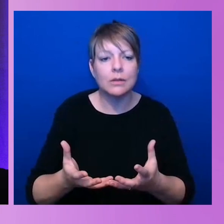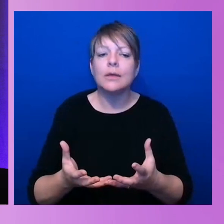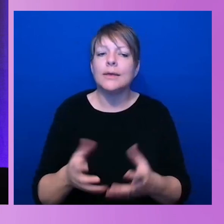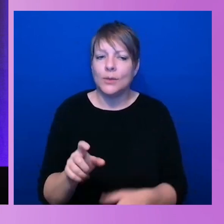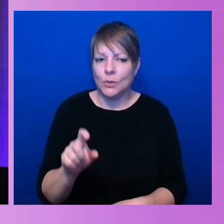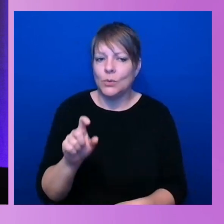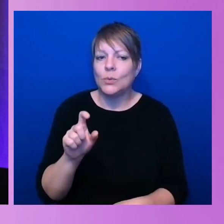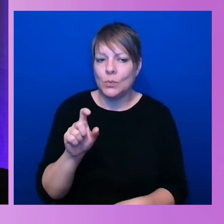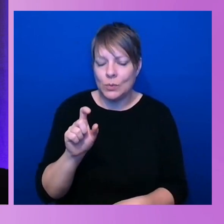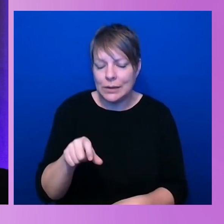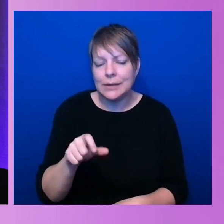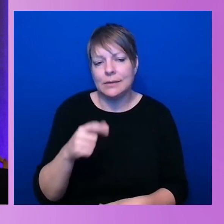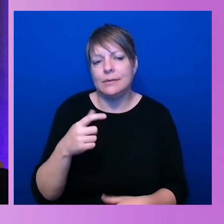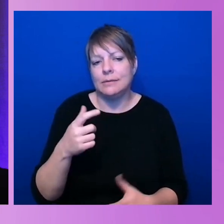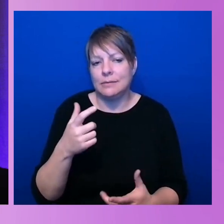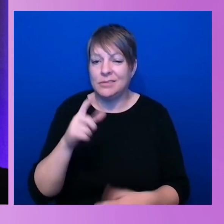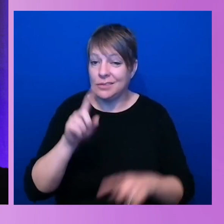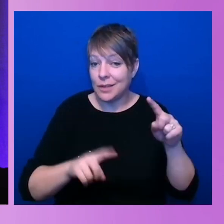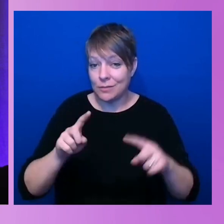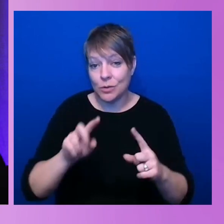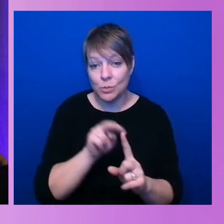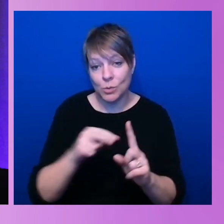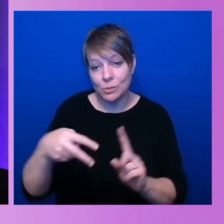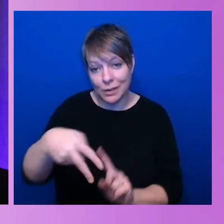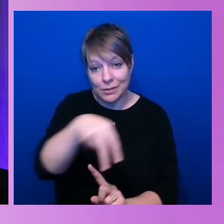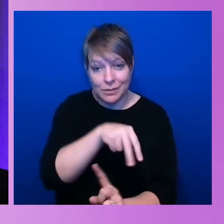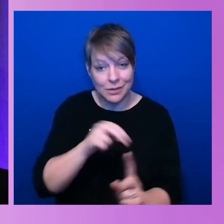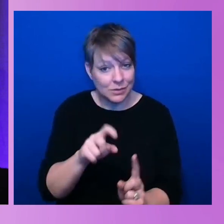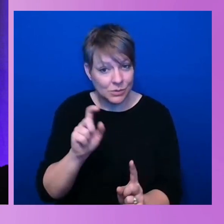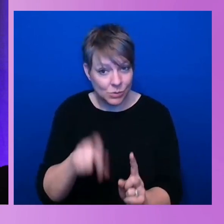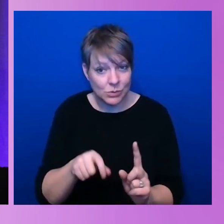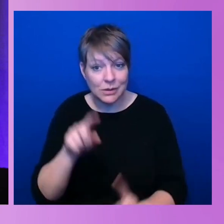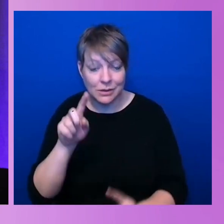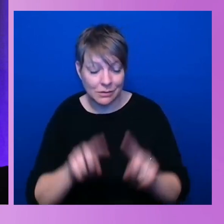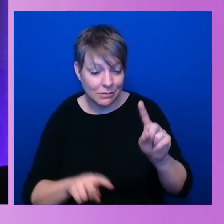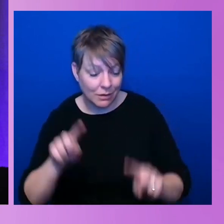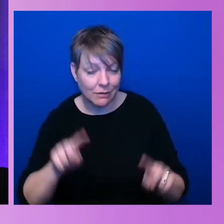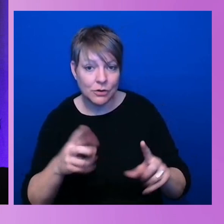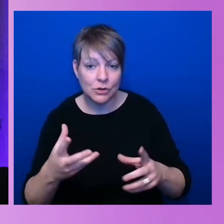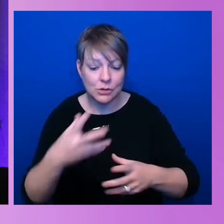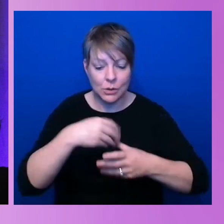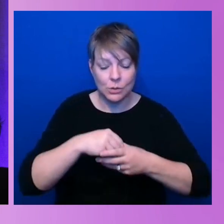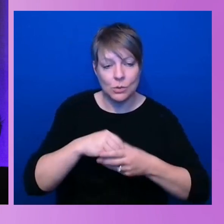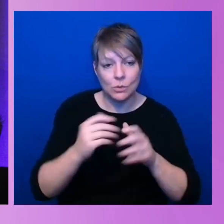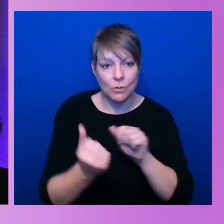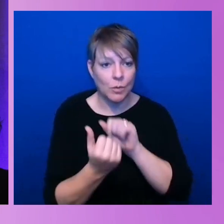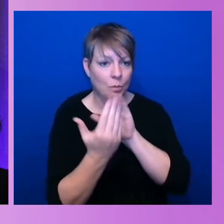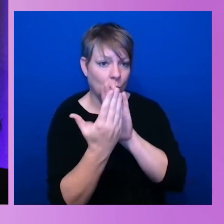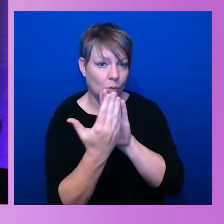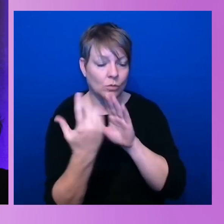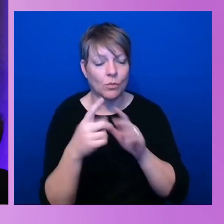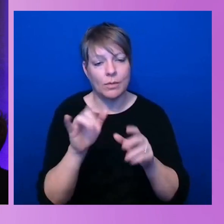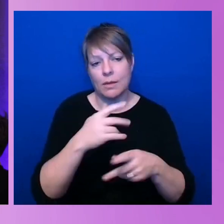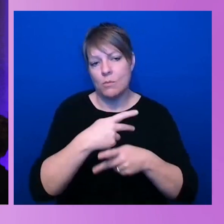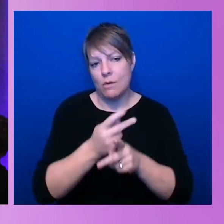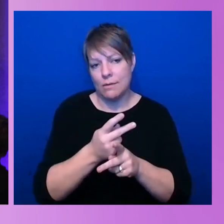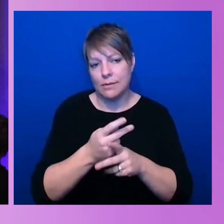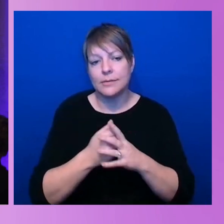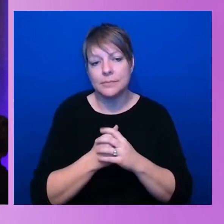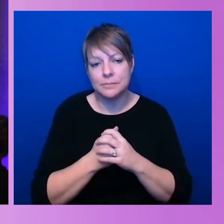very diverse set of perspectives and diverse and inclusive way that you approach the product building. Yeah,